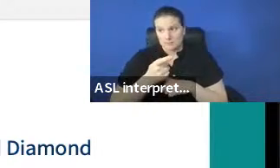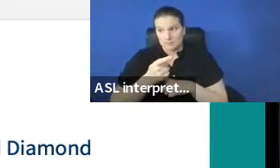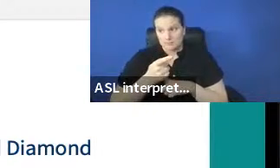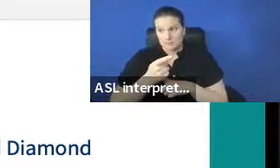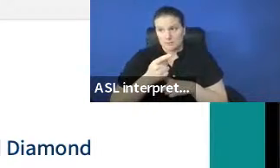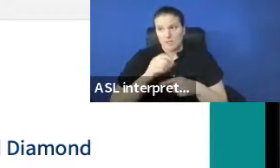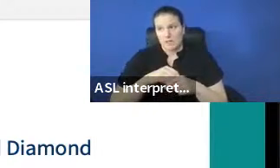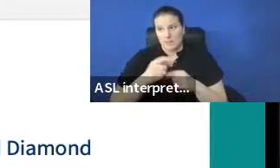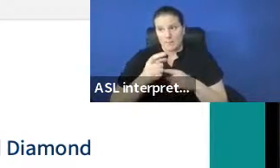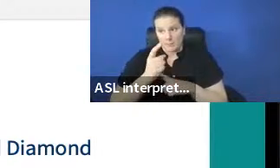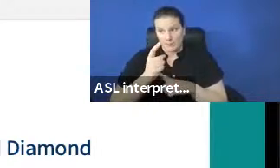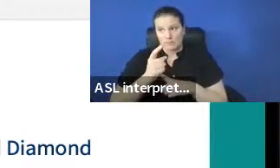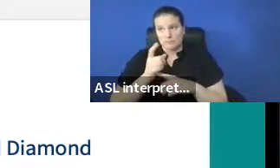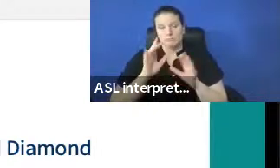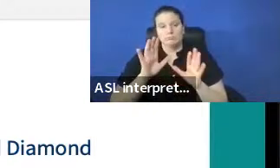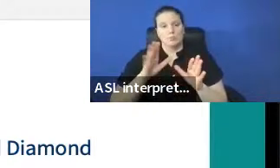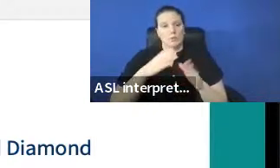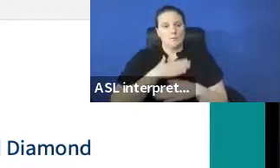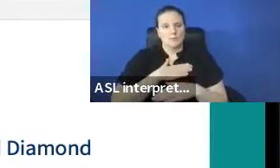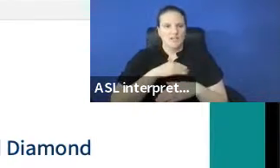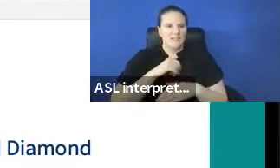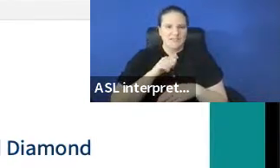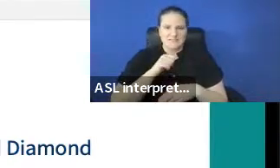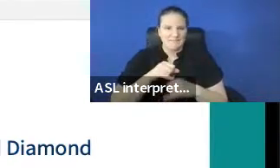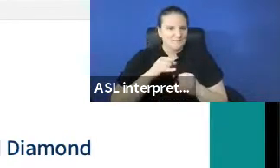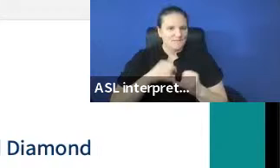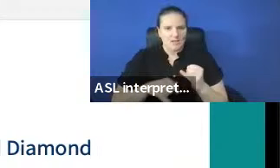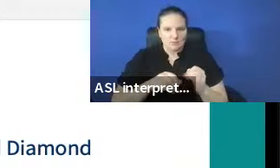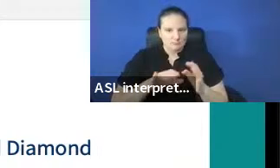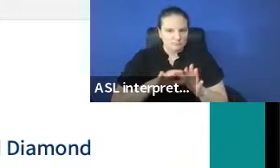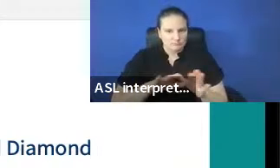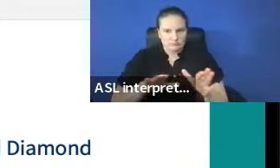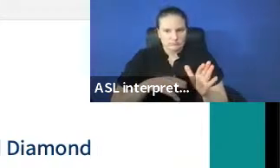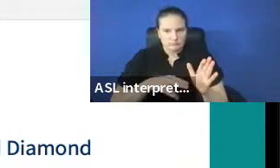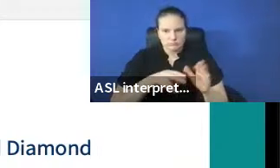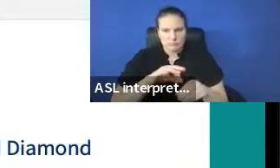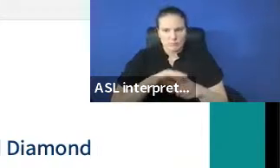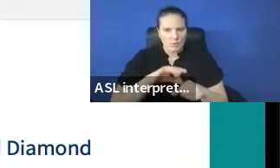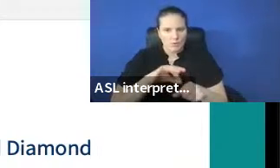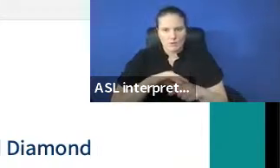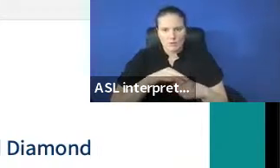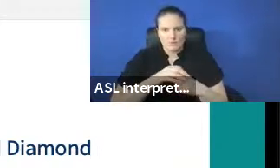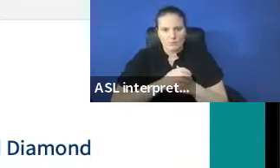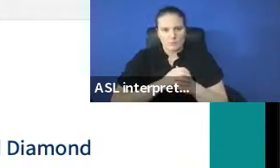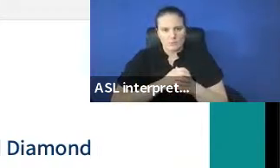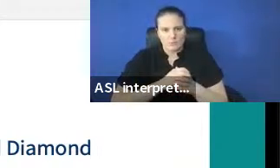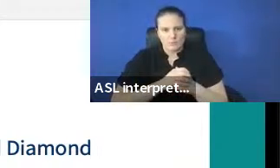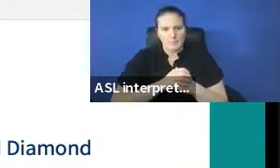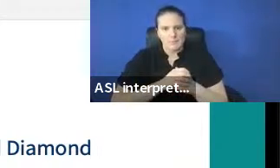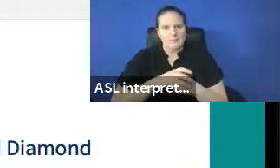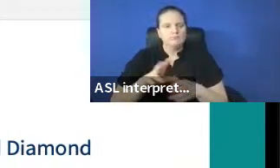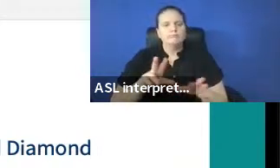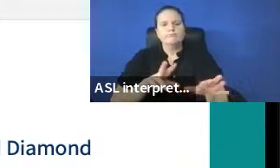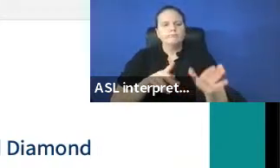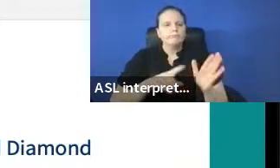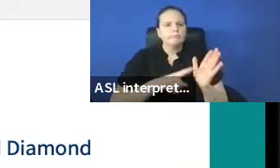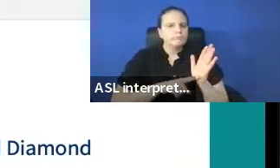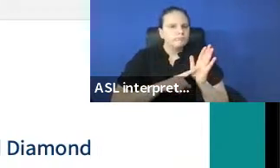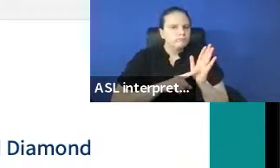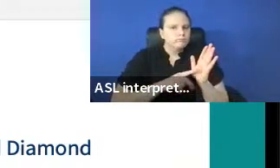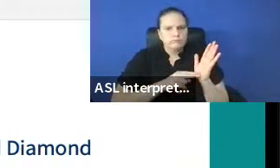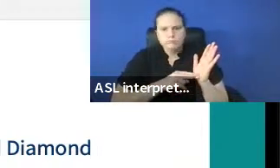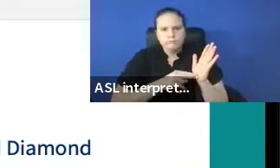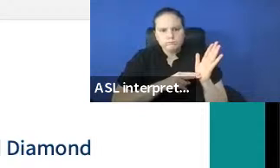appreciate this isn't a final binding, poll. It's a pulse poll just to sort of